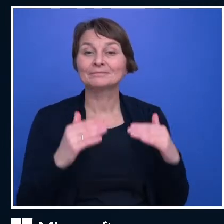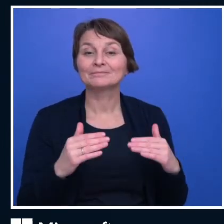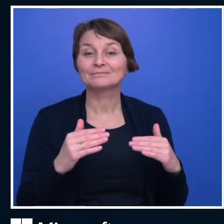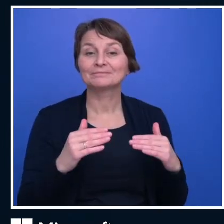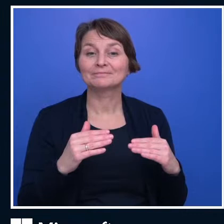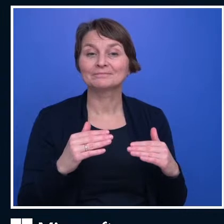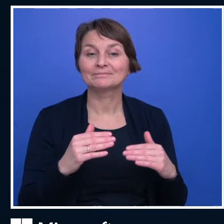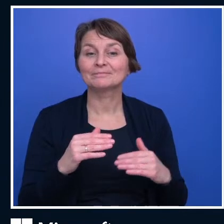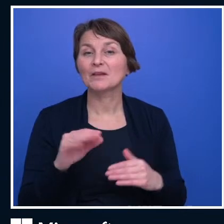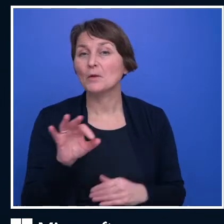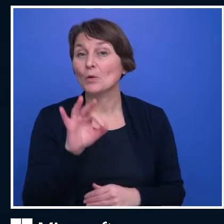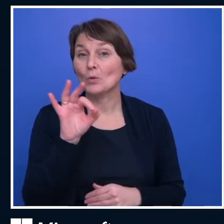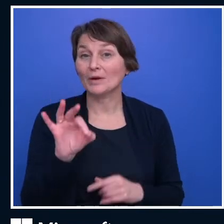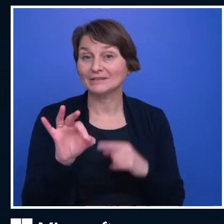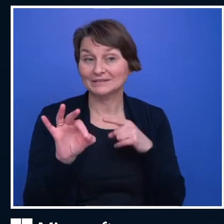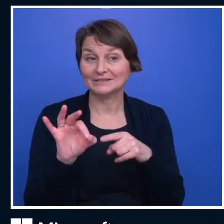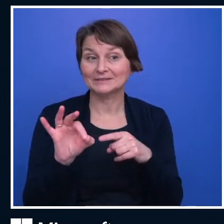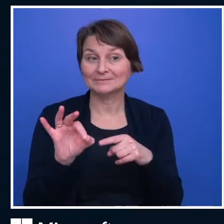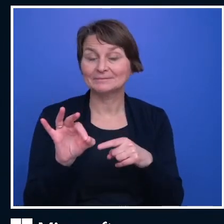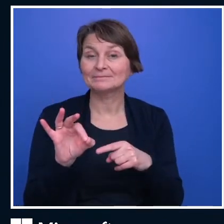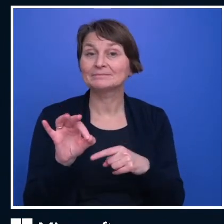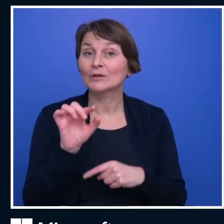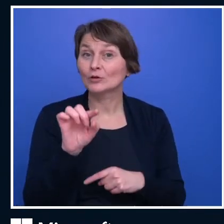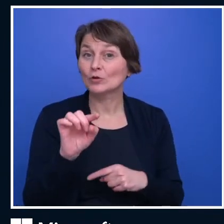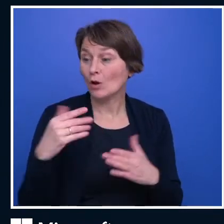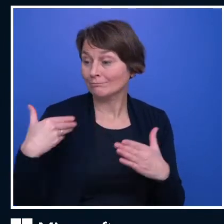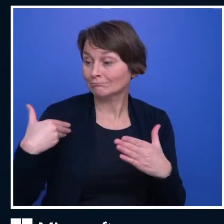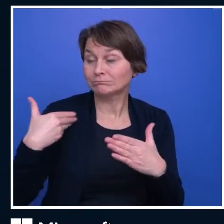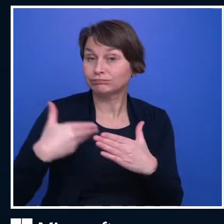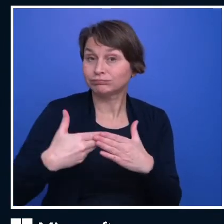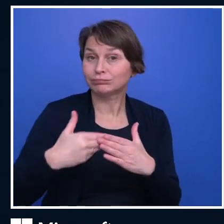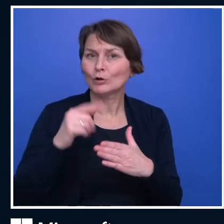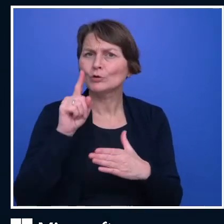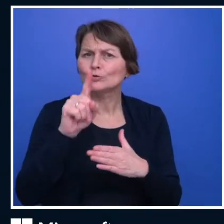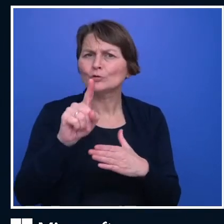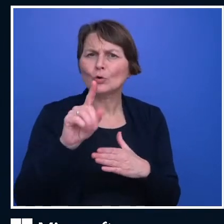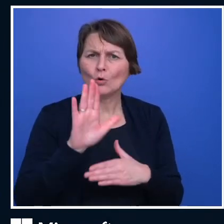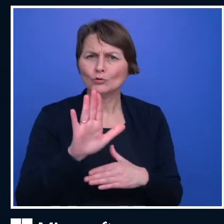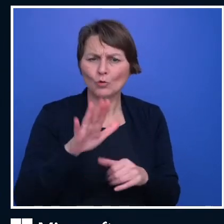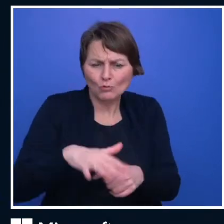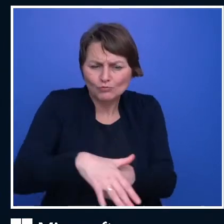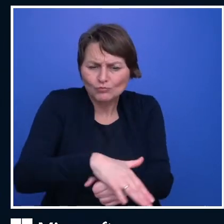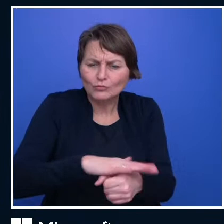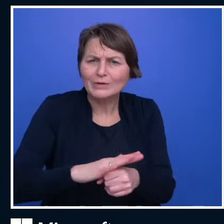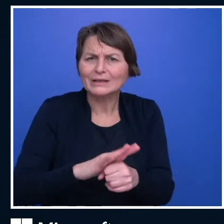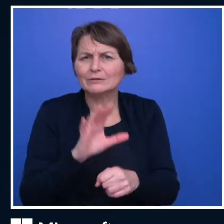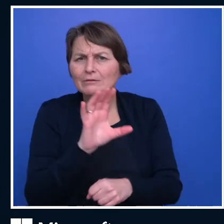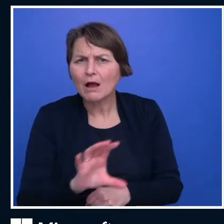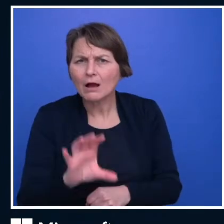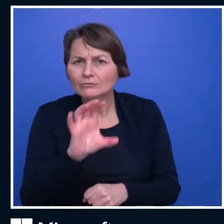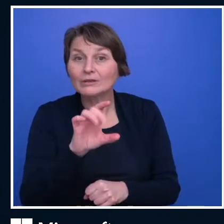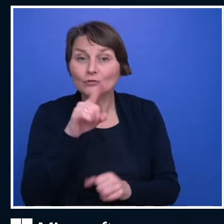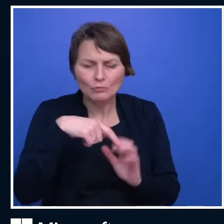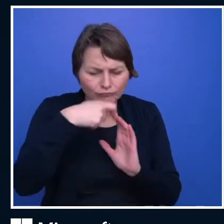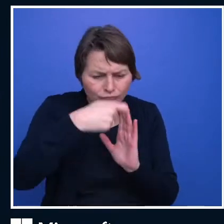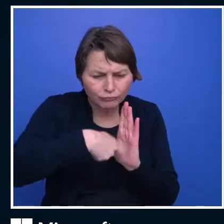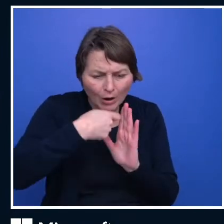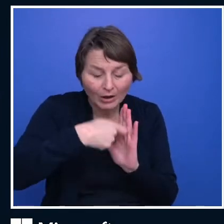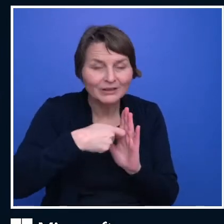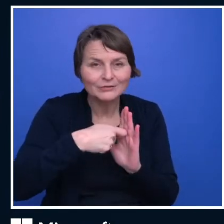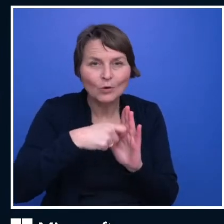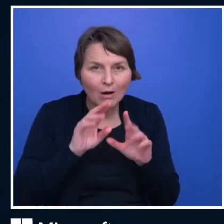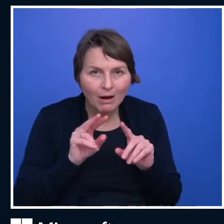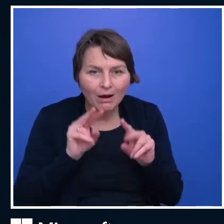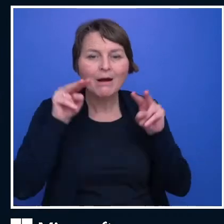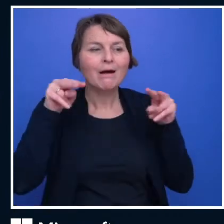from the panelists, have you always worked on projects in your own region or country, or do you ever work on projects with people from other countries? If